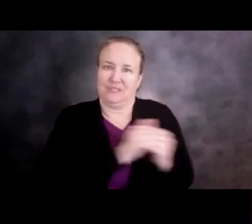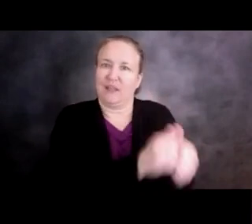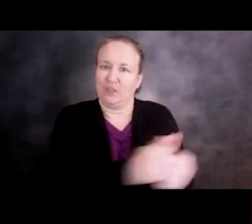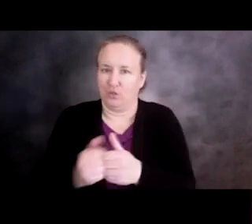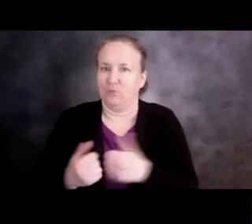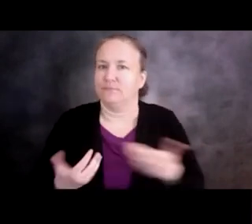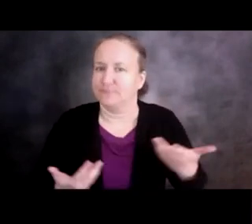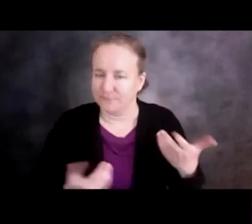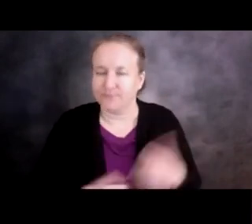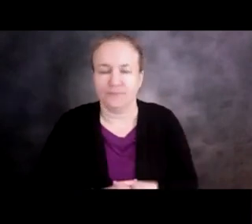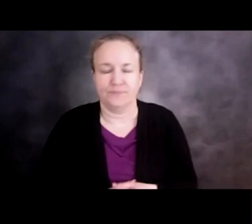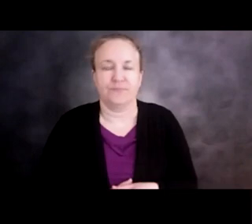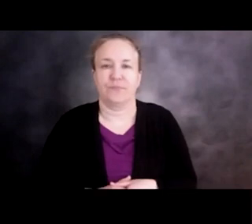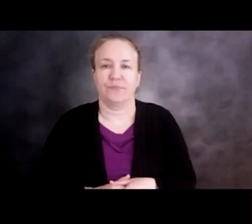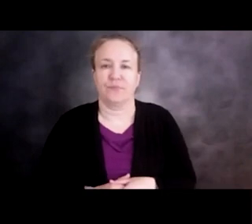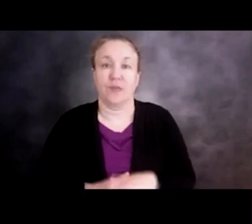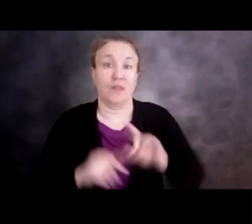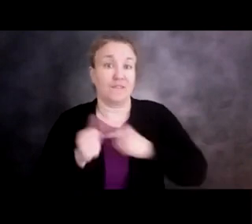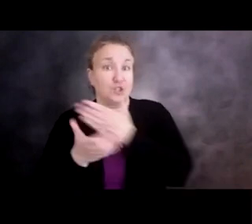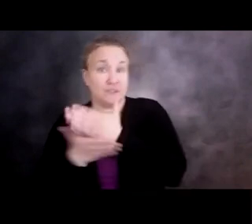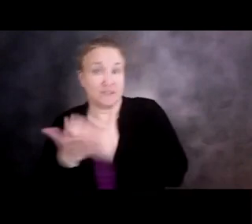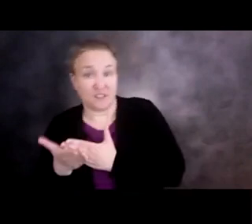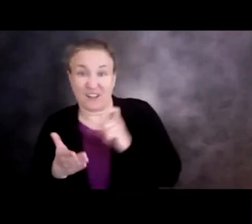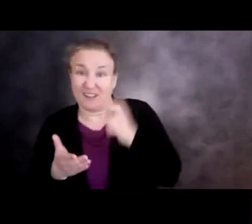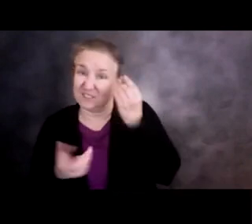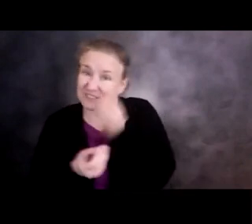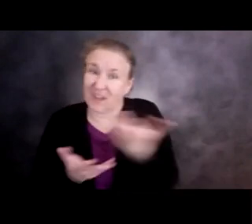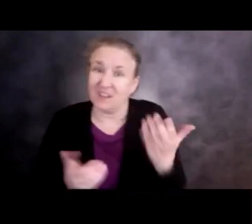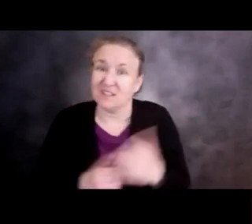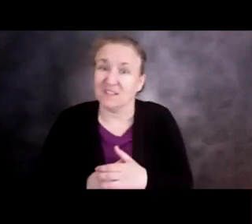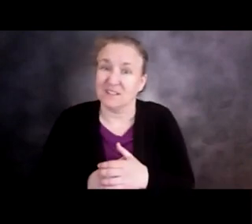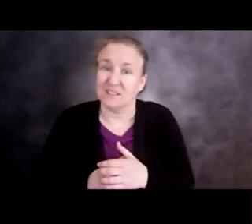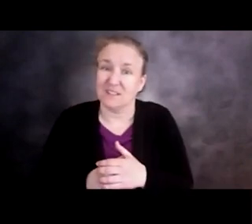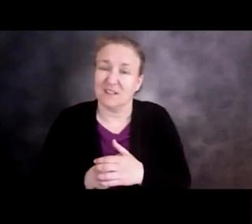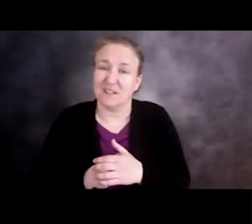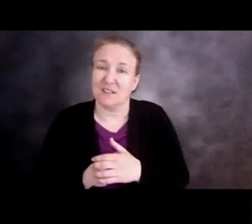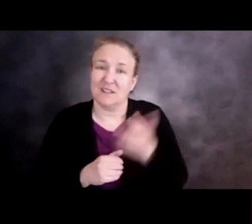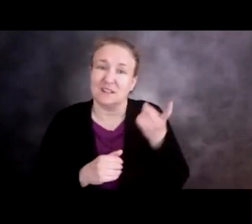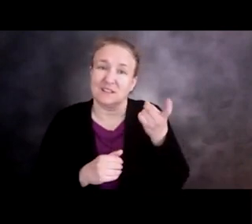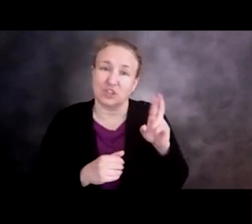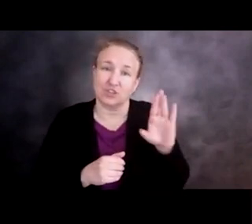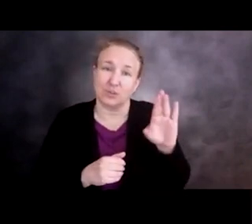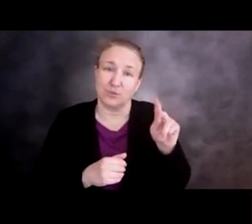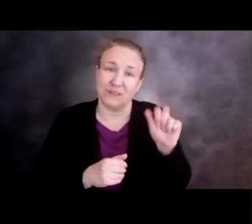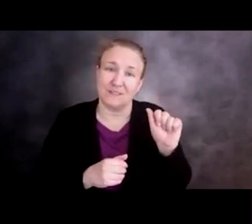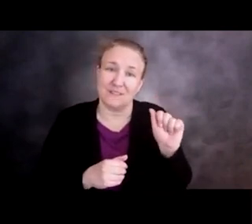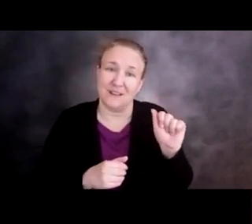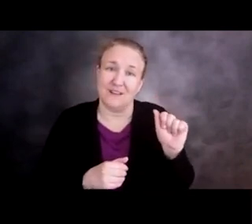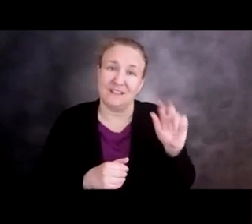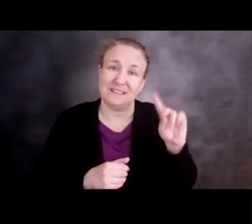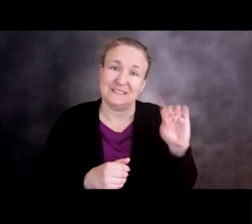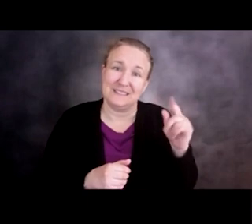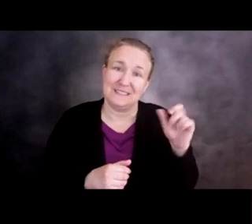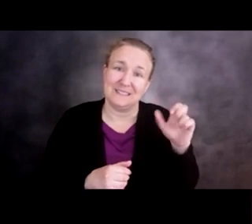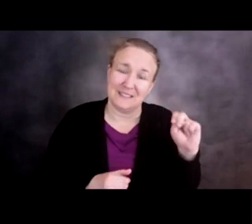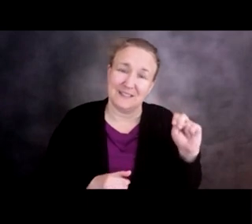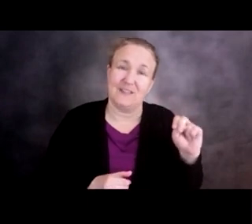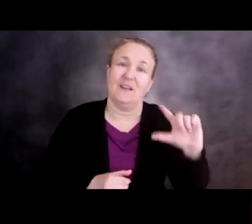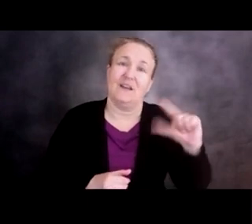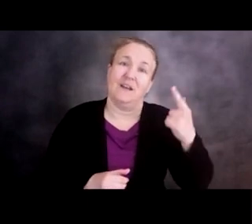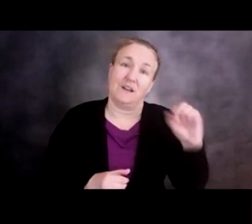the first section, I must say, that is Dr. Brenda Dixon Gottschild reciting a Sonia Sanchez